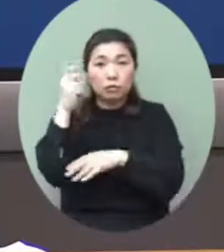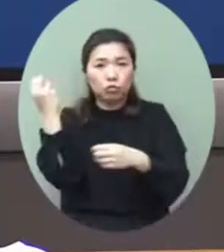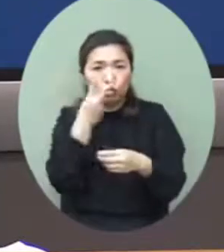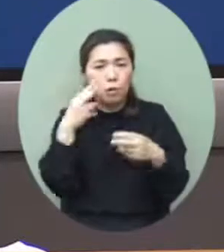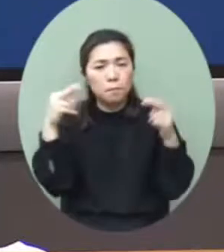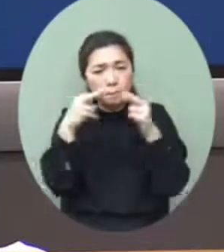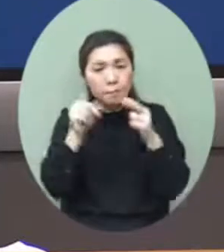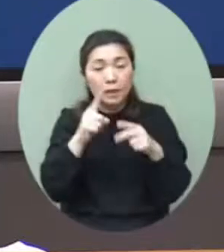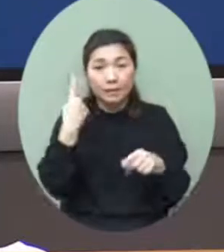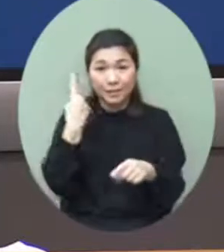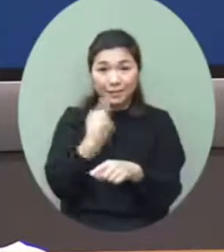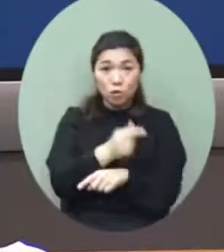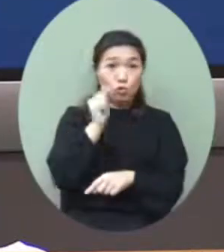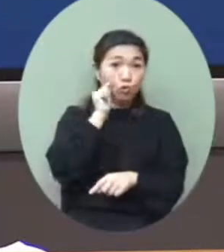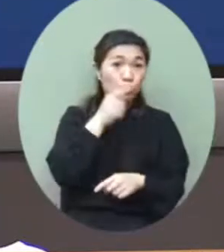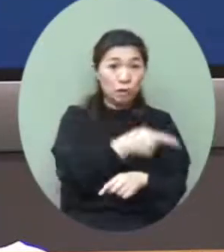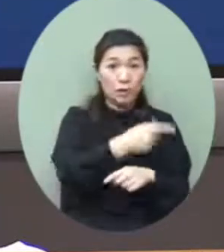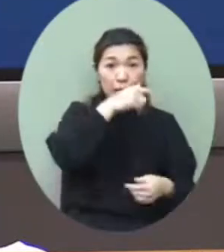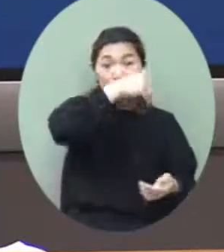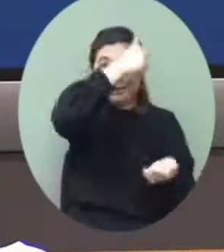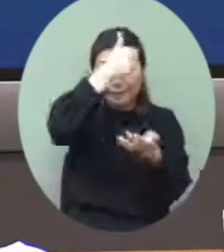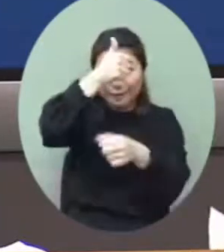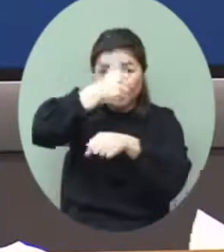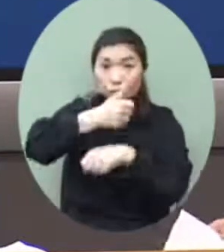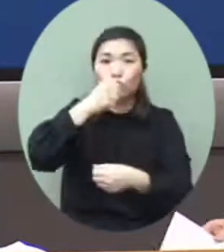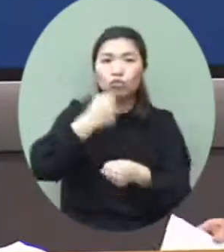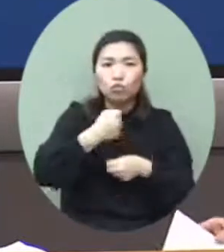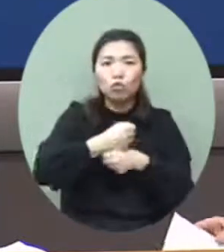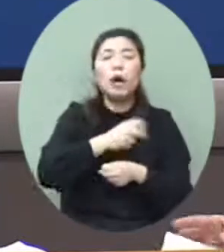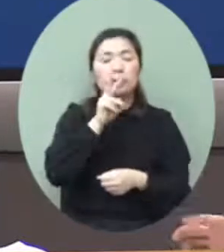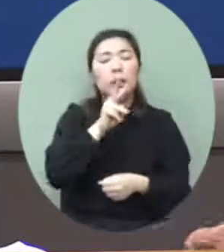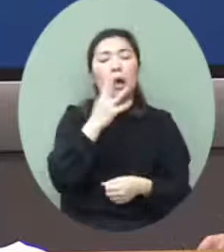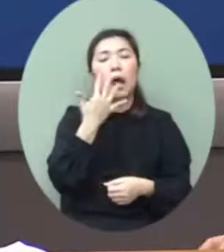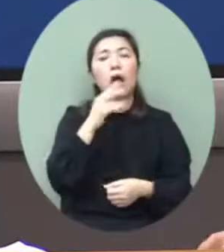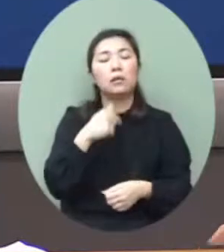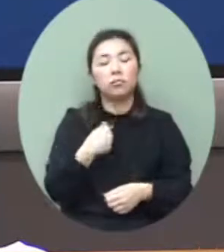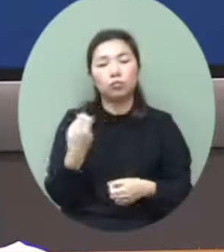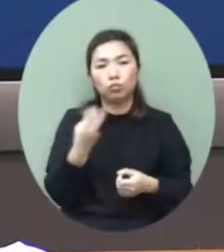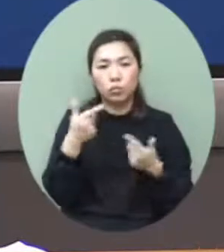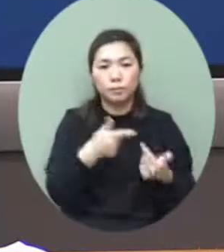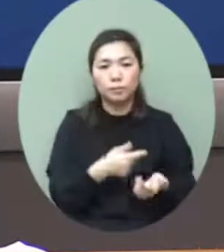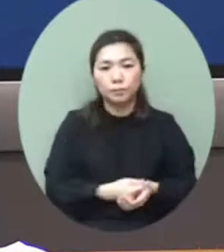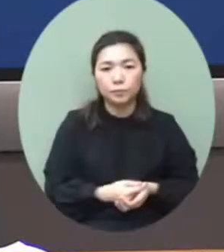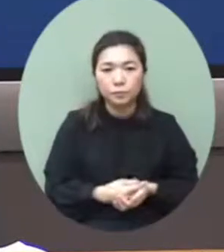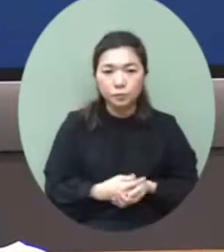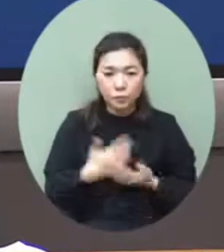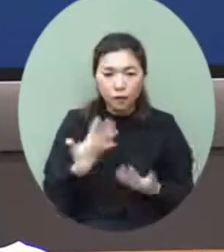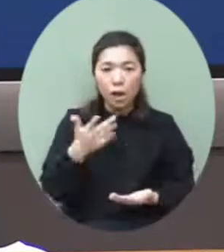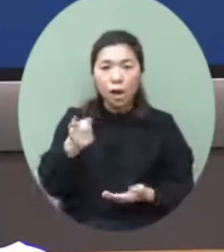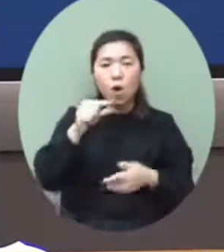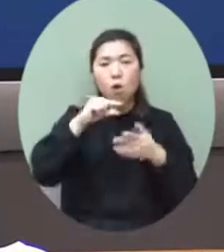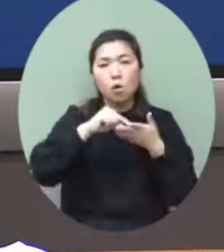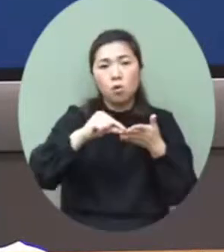But they need to be interviewed by SWD first to see how many will actually join the team.